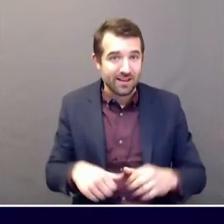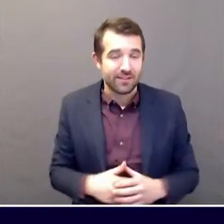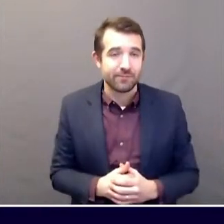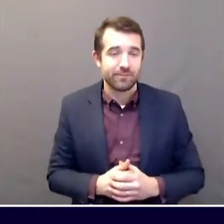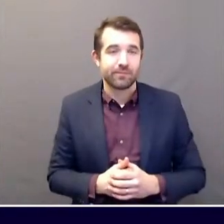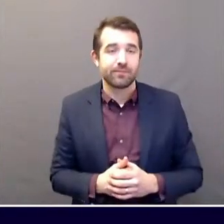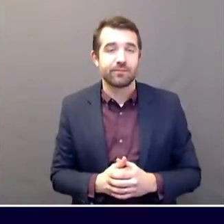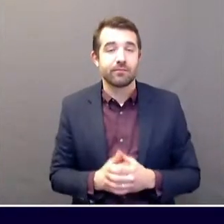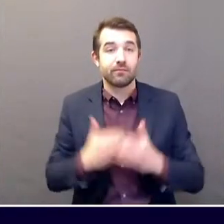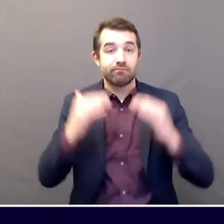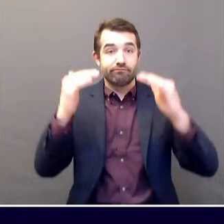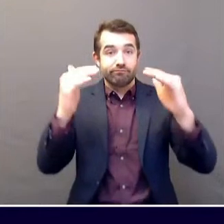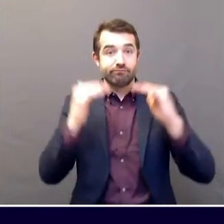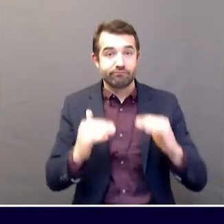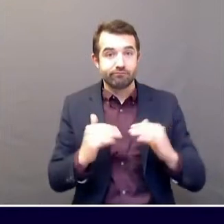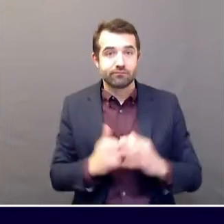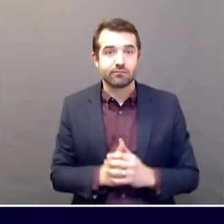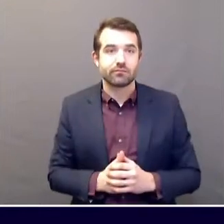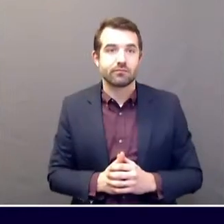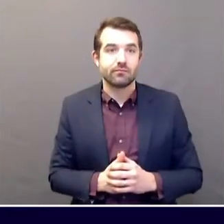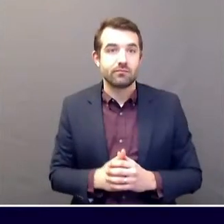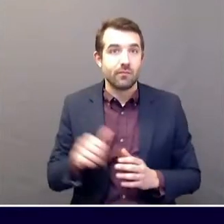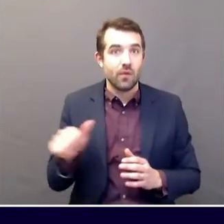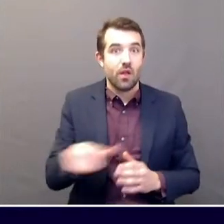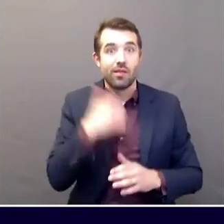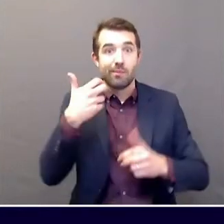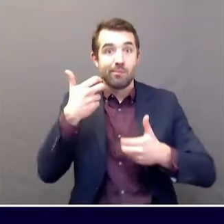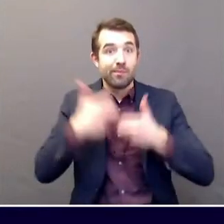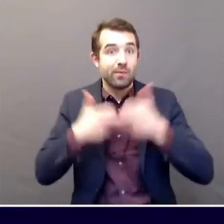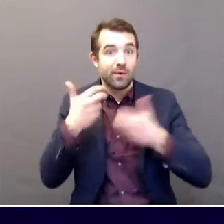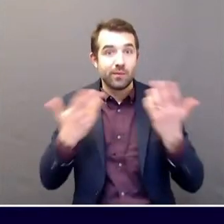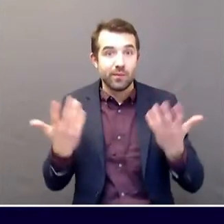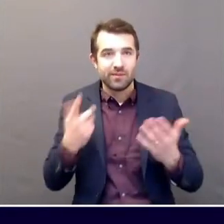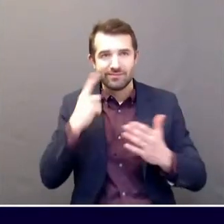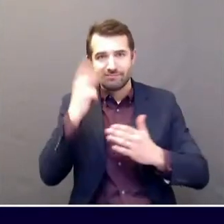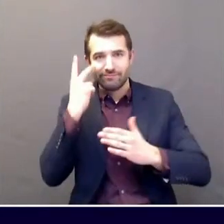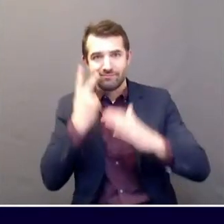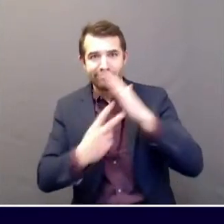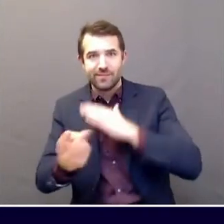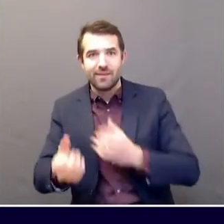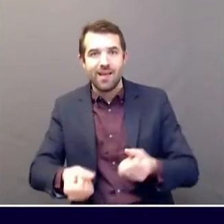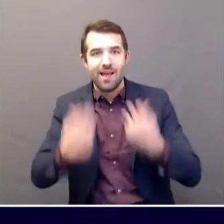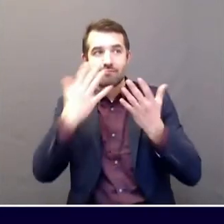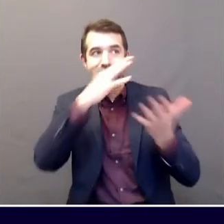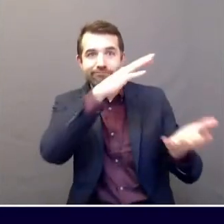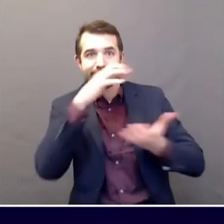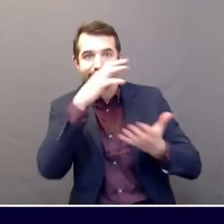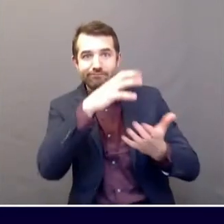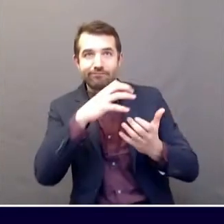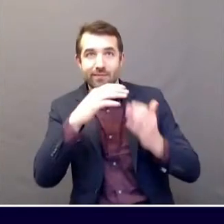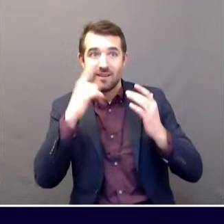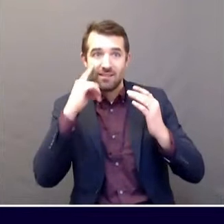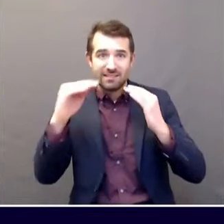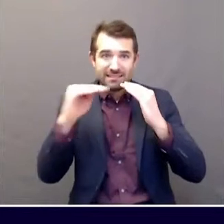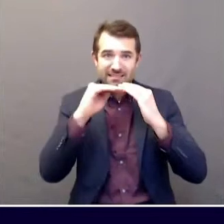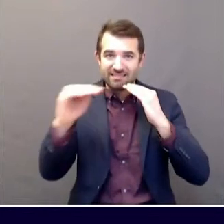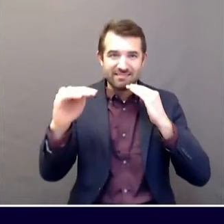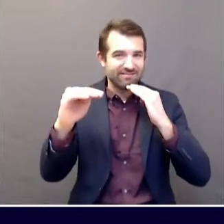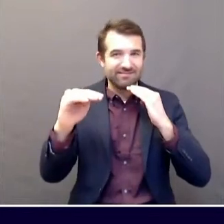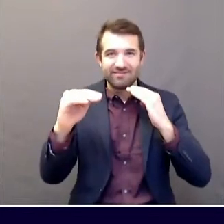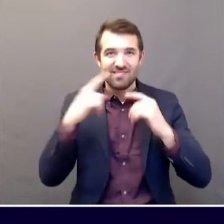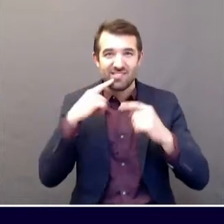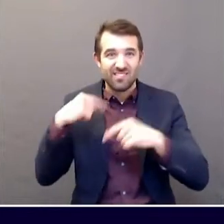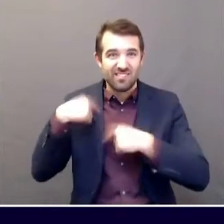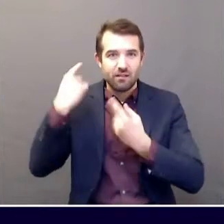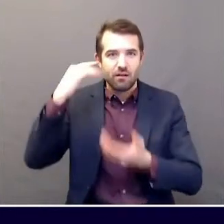having consistent, stable supply from the federal government and inconsistent numbers, expecting to